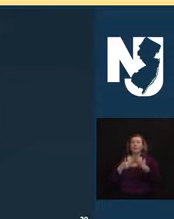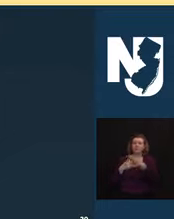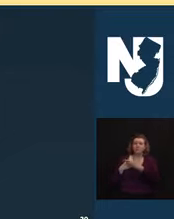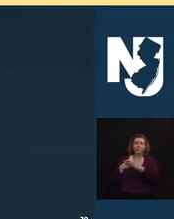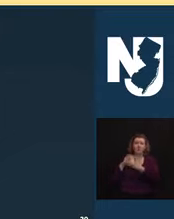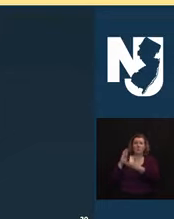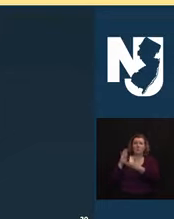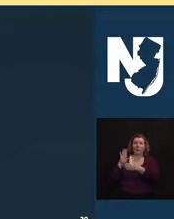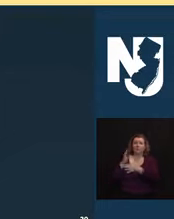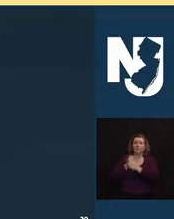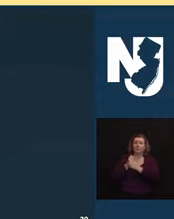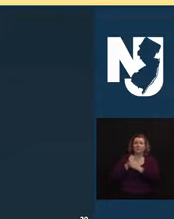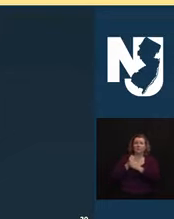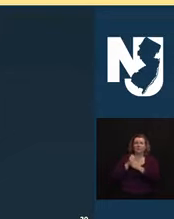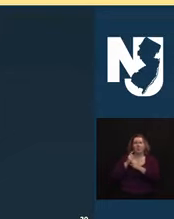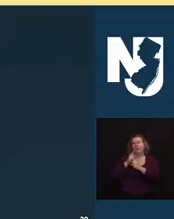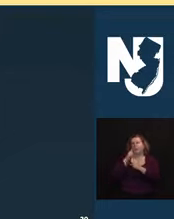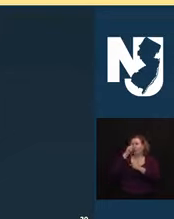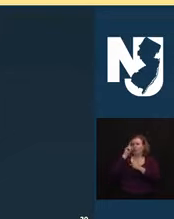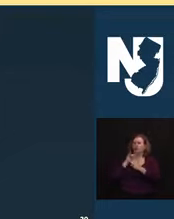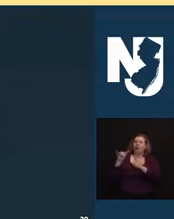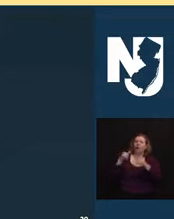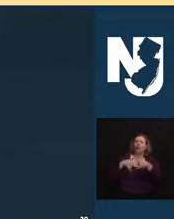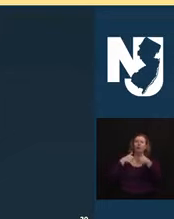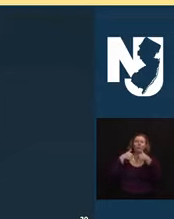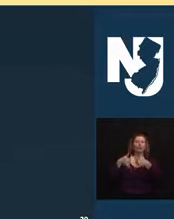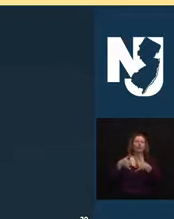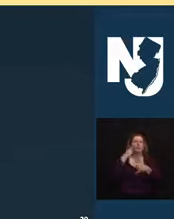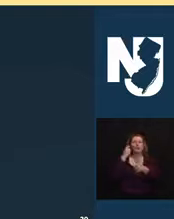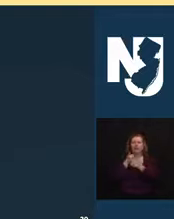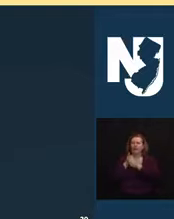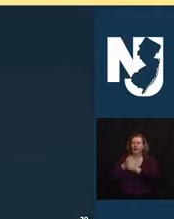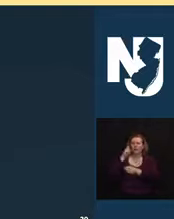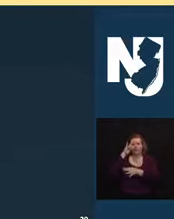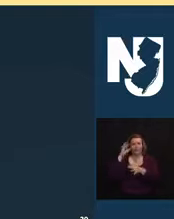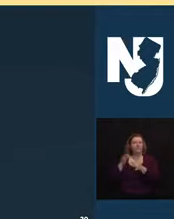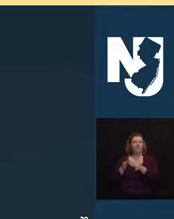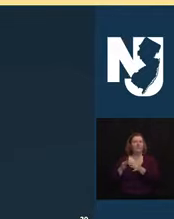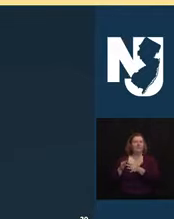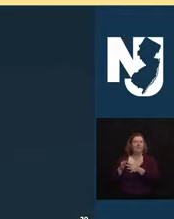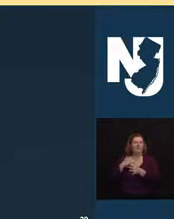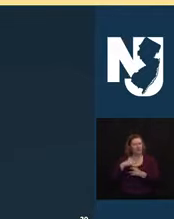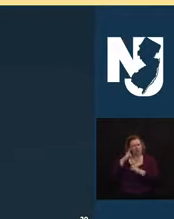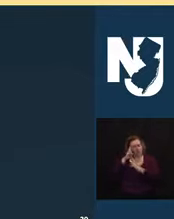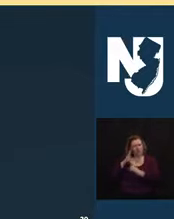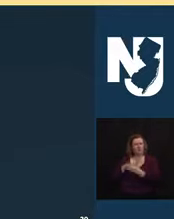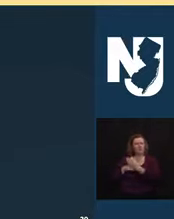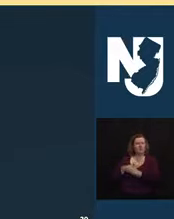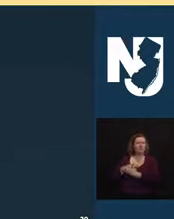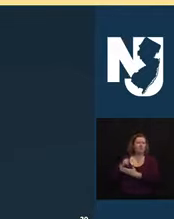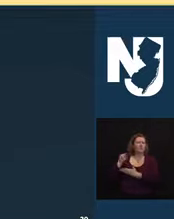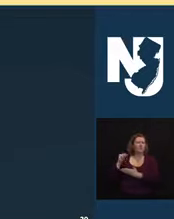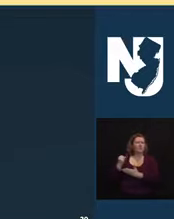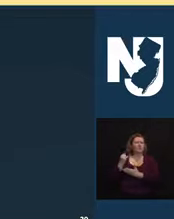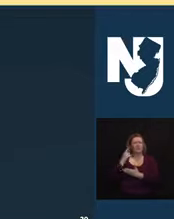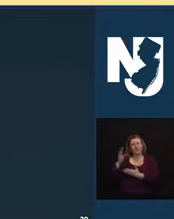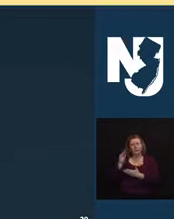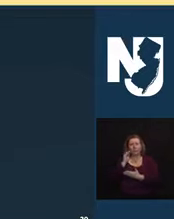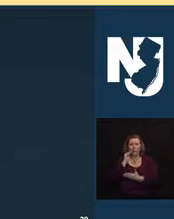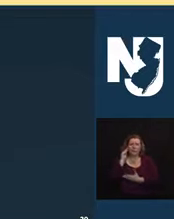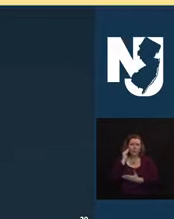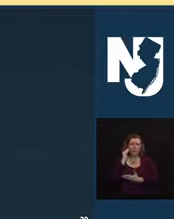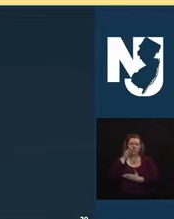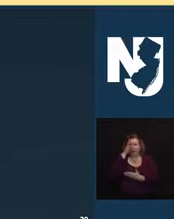lived and lived in accordance with his faith. We are honored that he chose to make New Jersey his home, and may God bless and watch over him and his